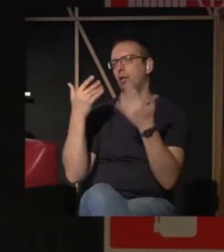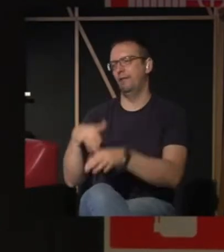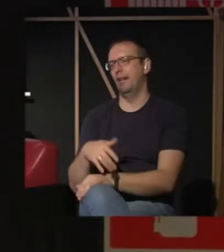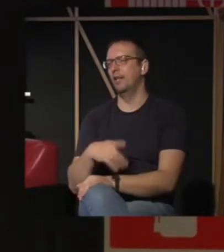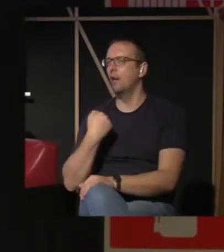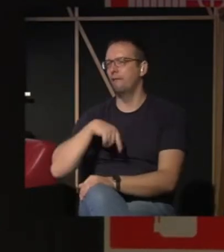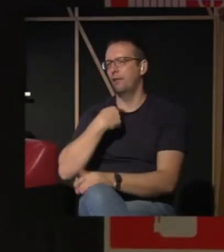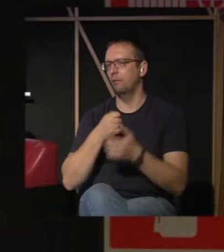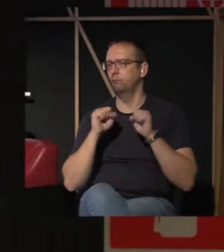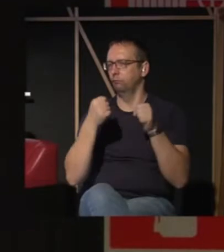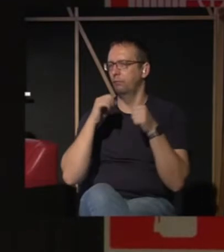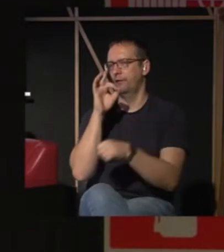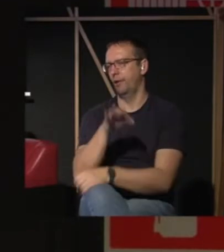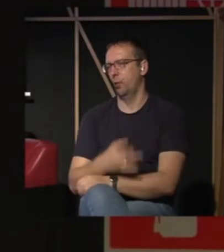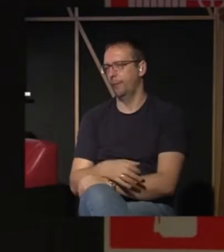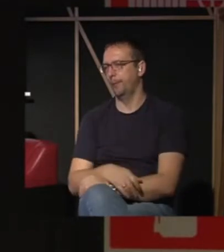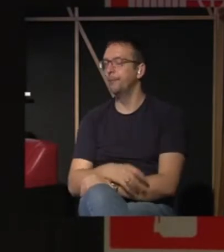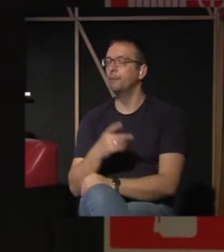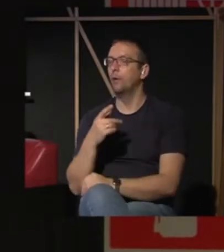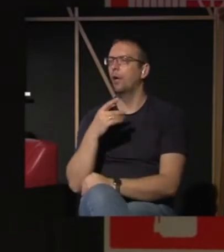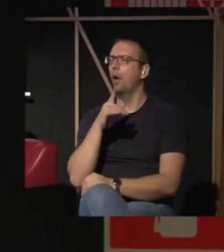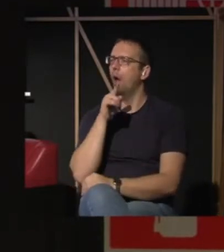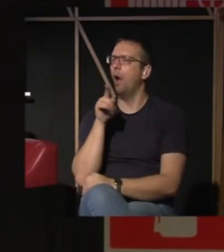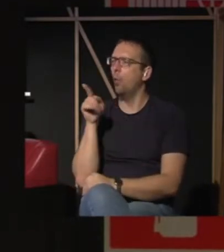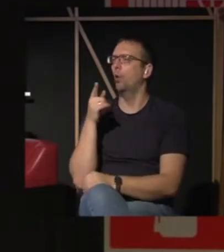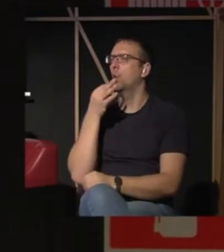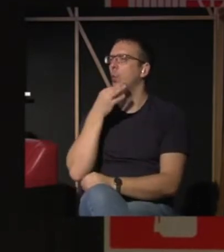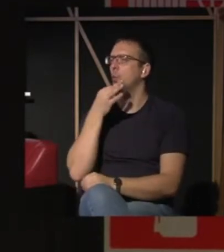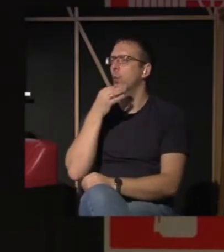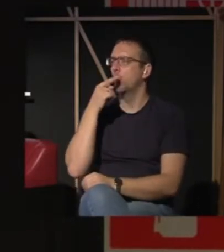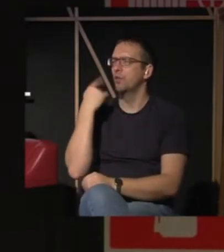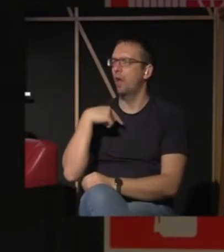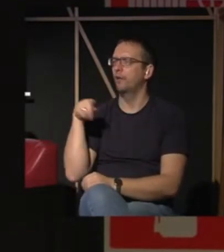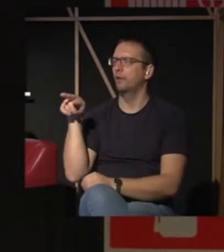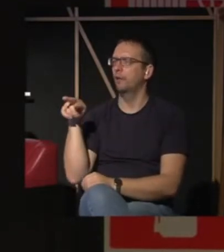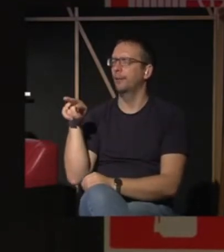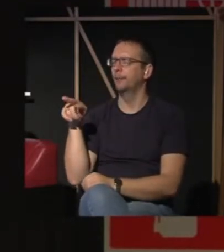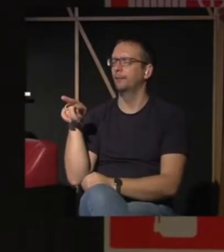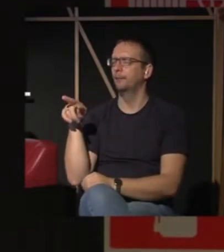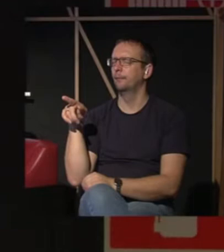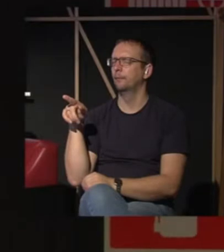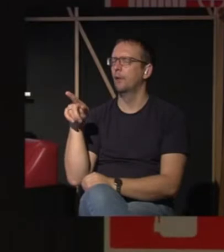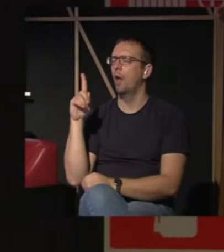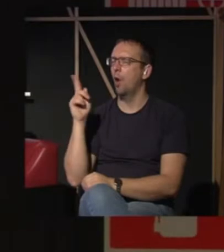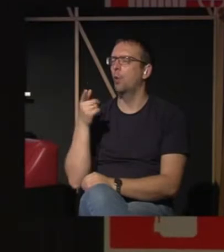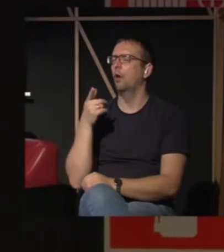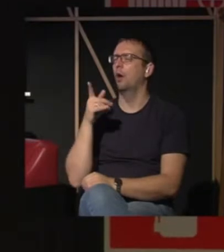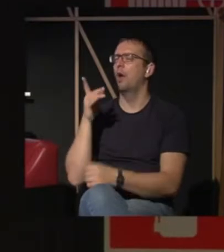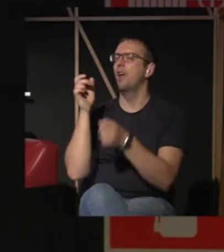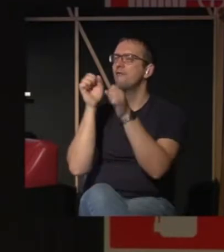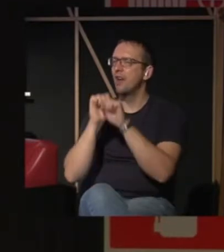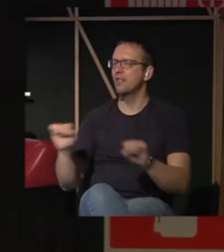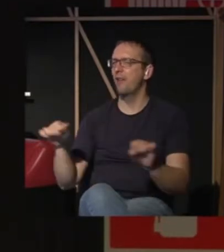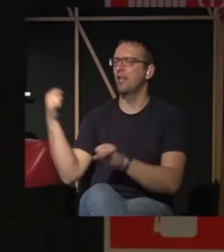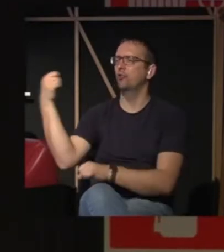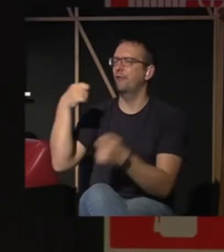Foundation Festival that took place in Russia. And this was, perhaps some of you might know it as a Football for Hope Festival. And here we have